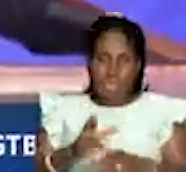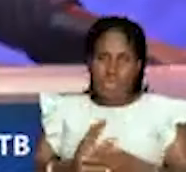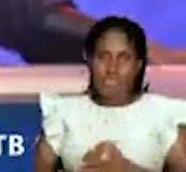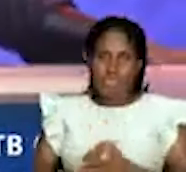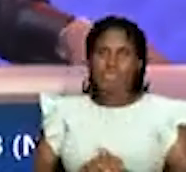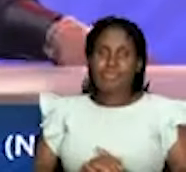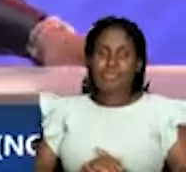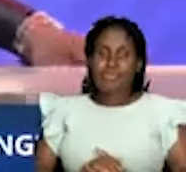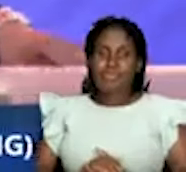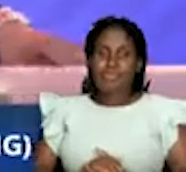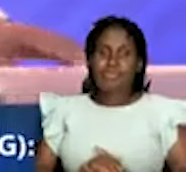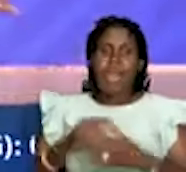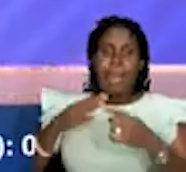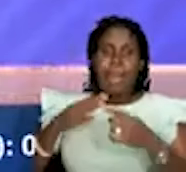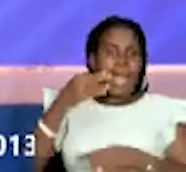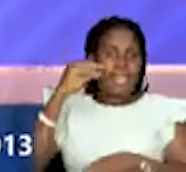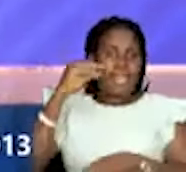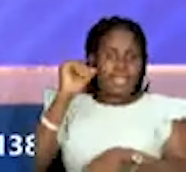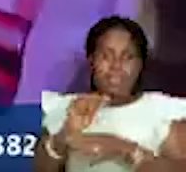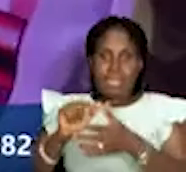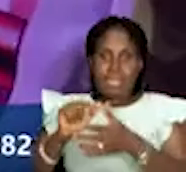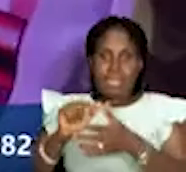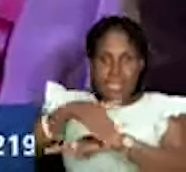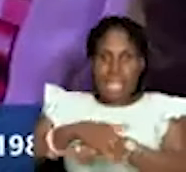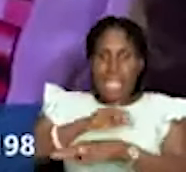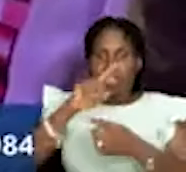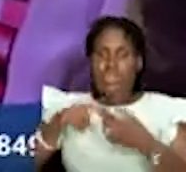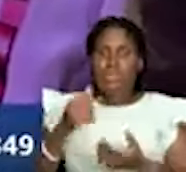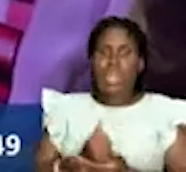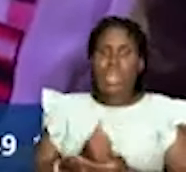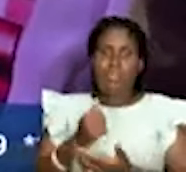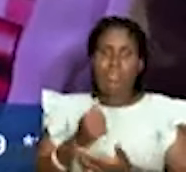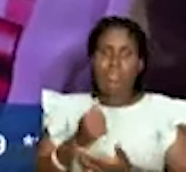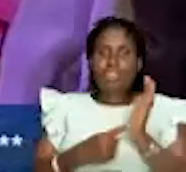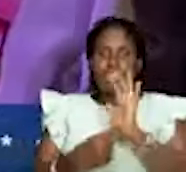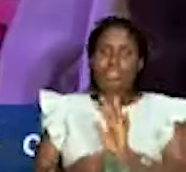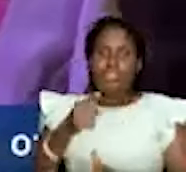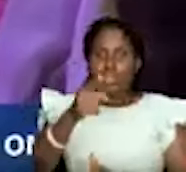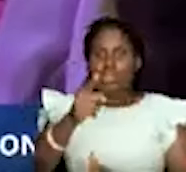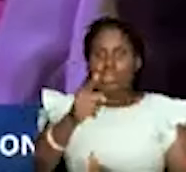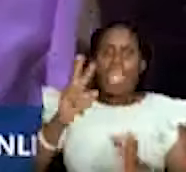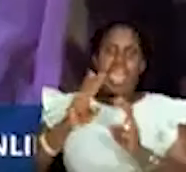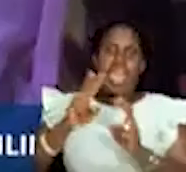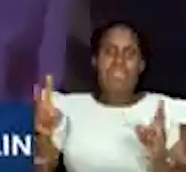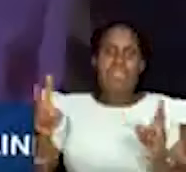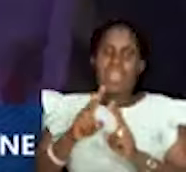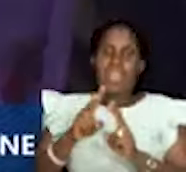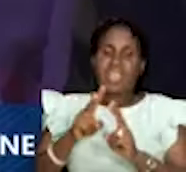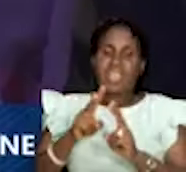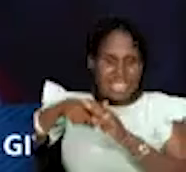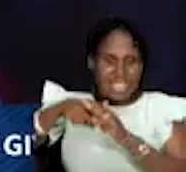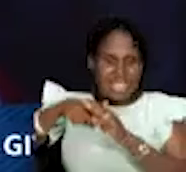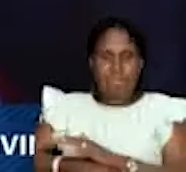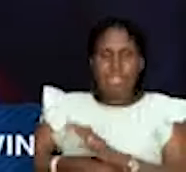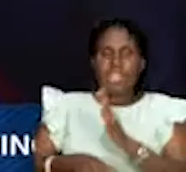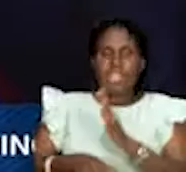My assignment tonight is to help show you a very deep spiritual formula that